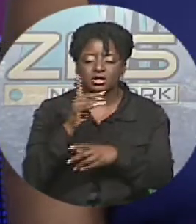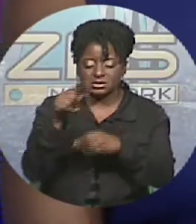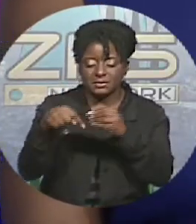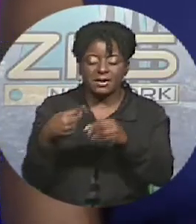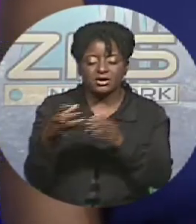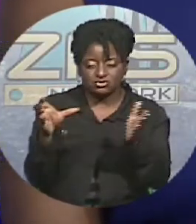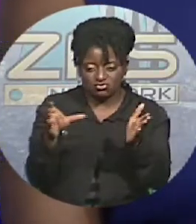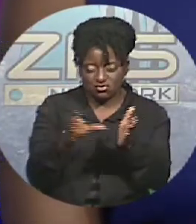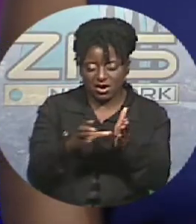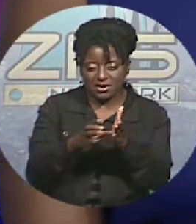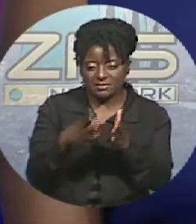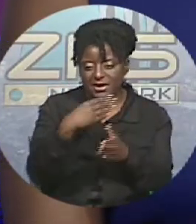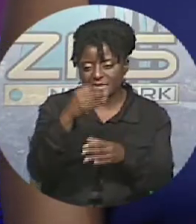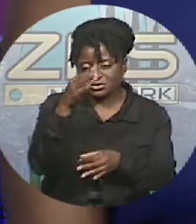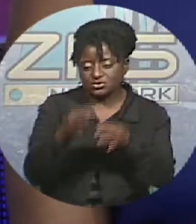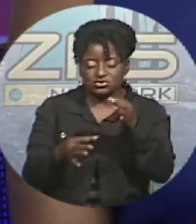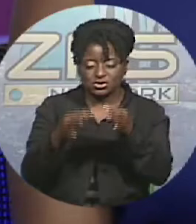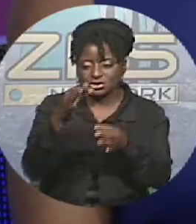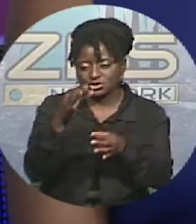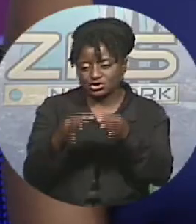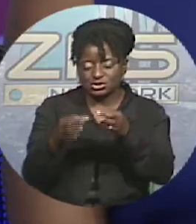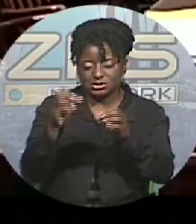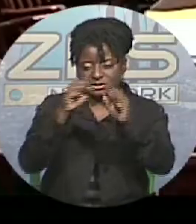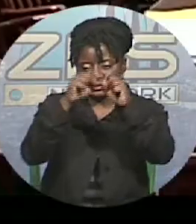judicial system. Keisha Adderley reports.